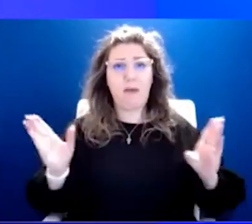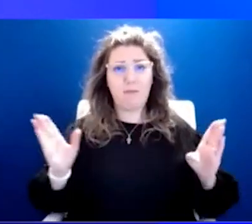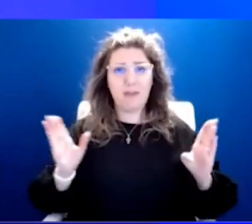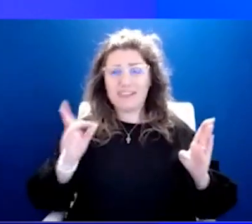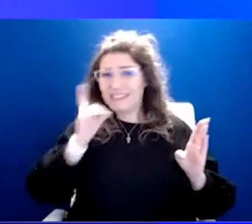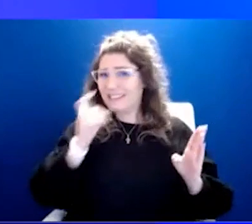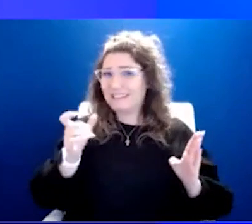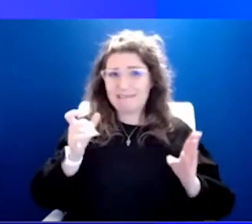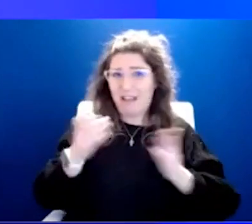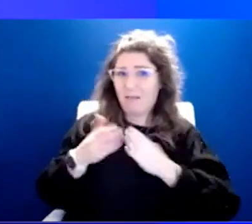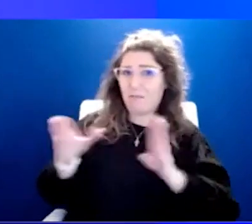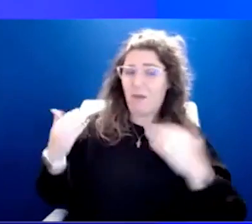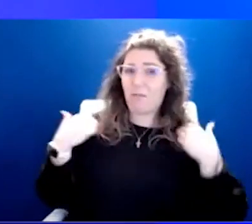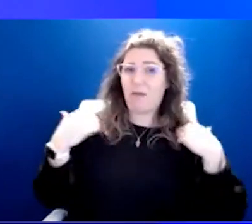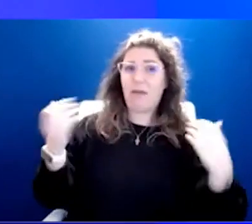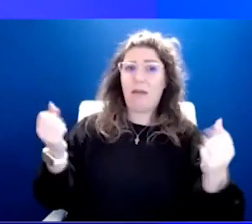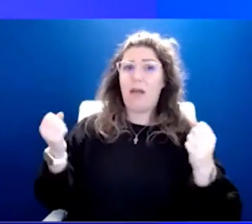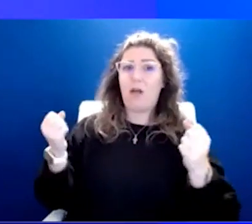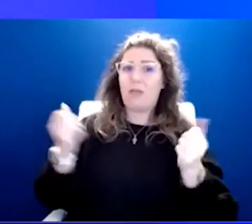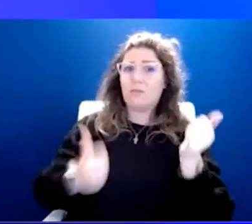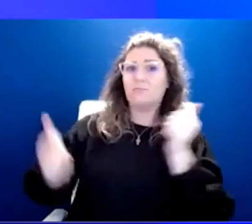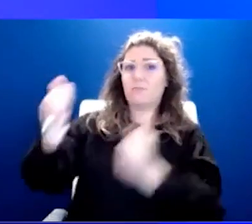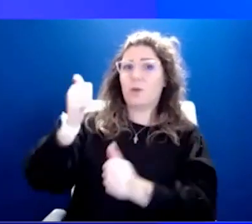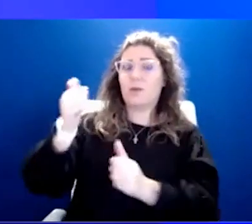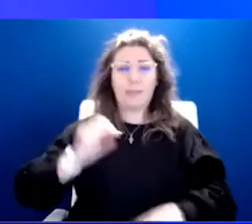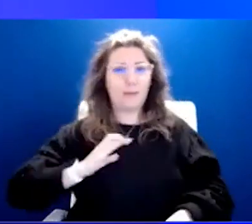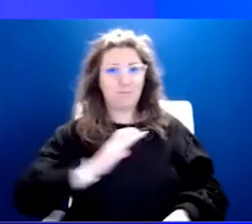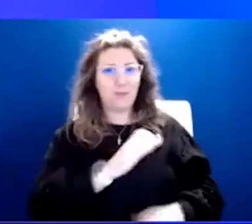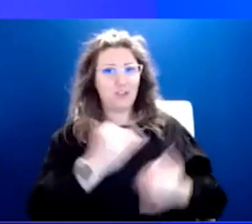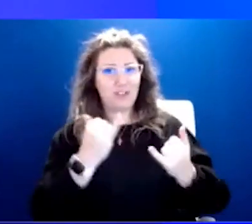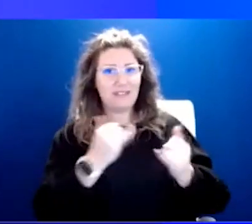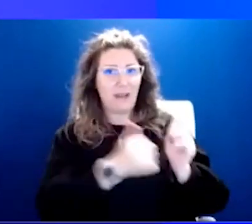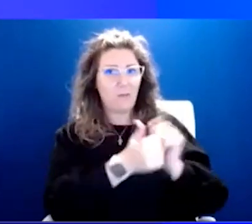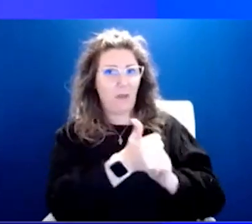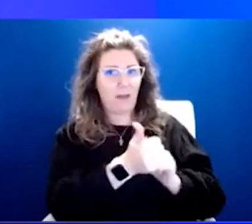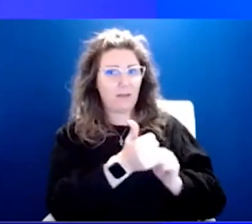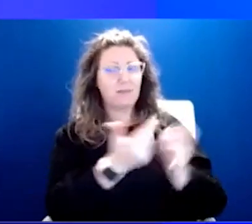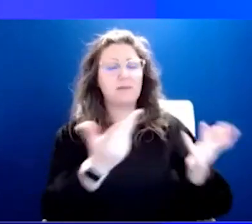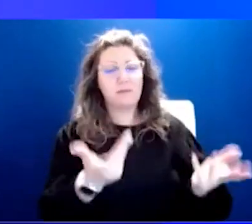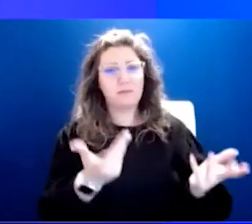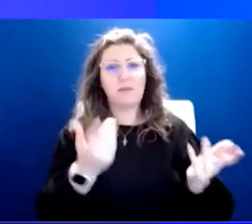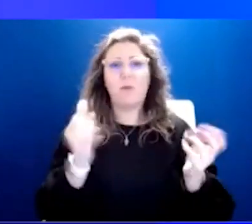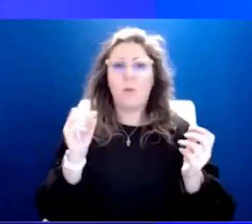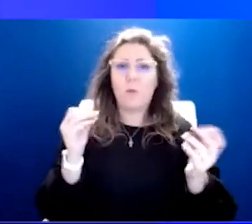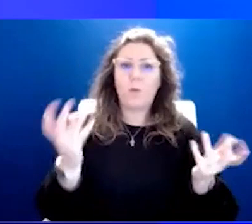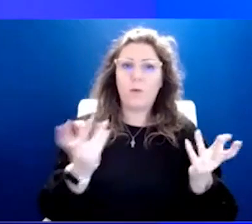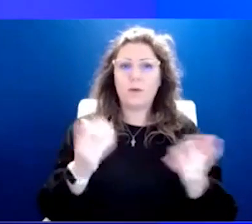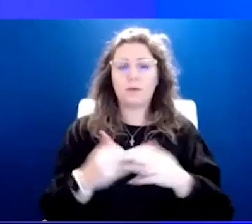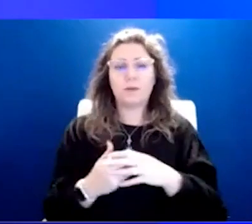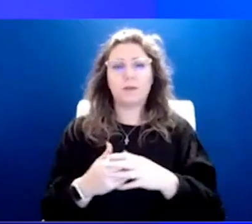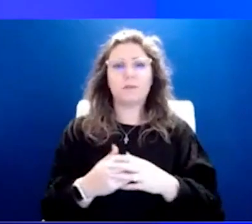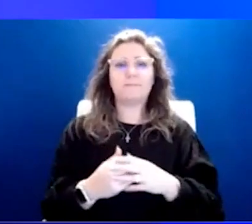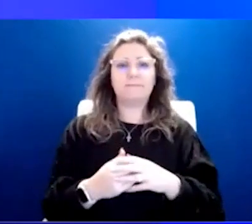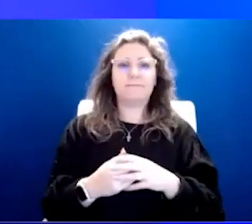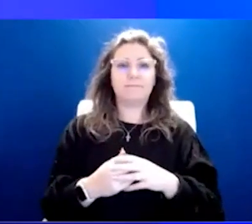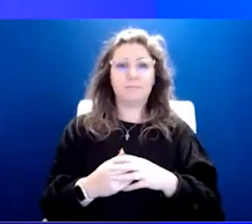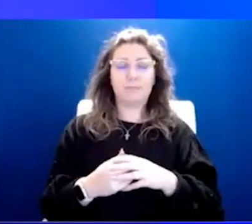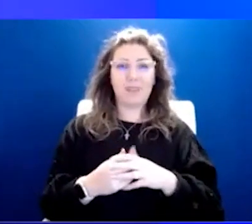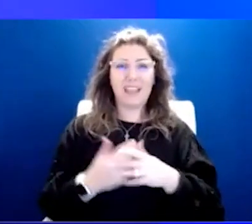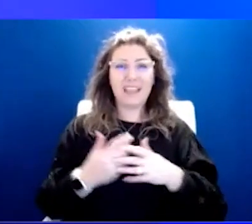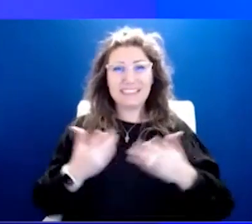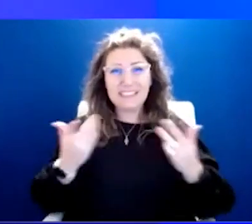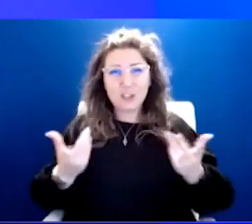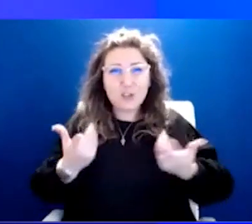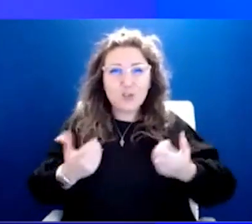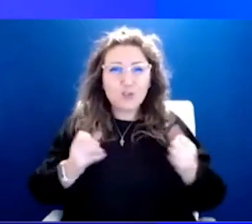health officers anymore. The commissions do that. And so it's really just a case of trying to make trying to bring